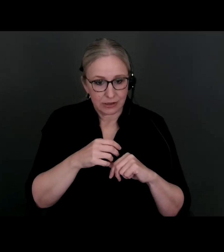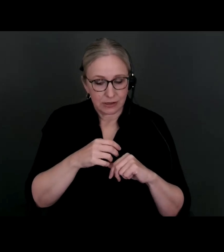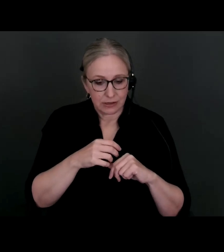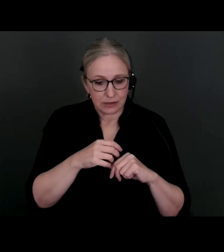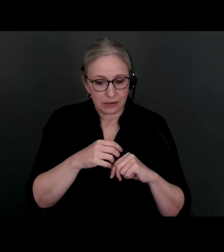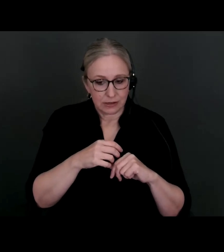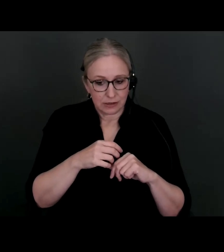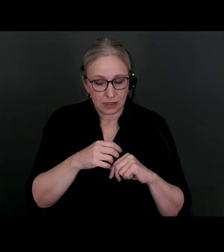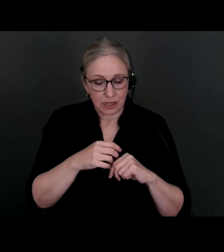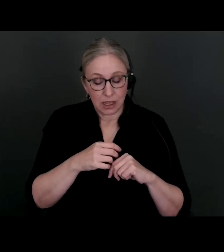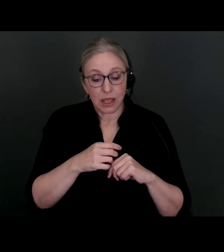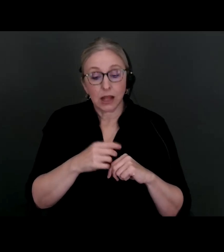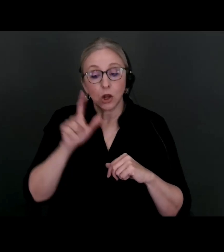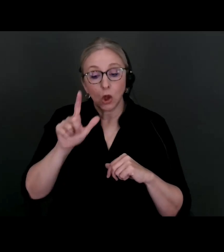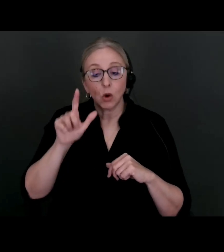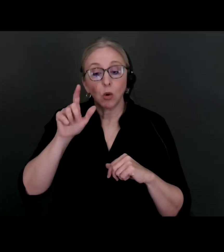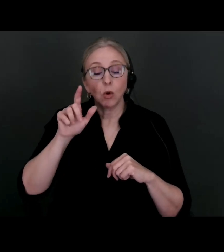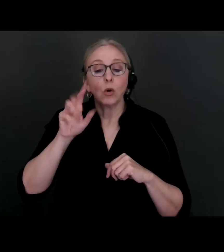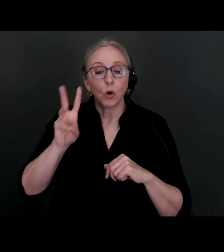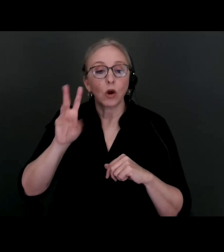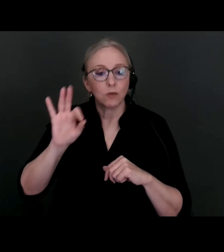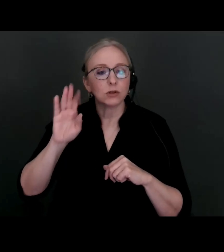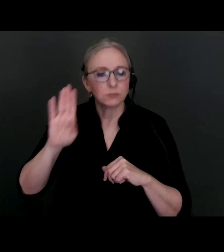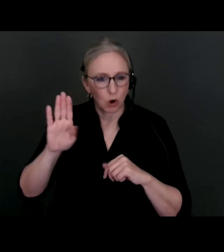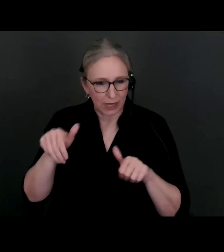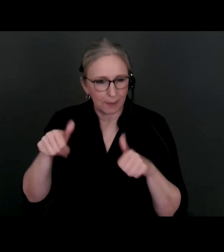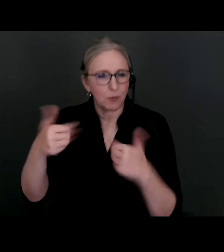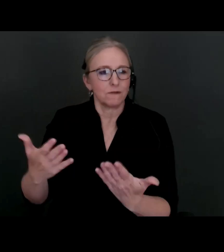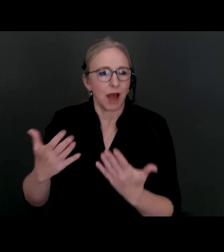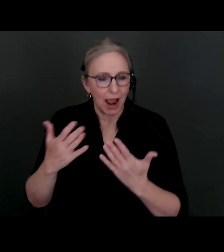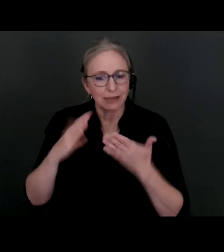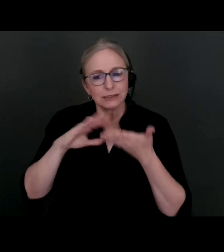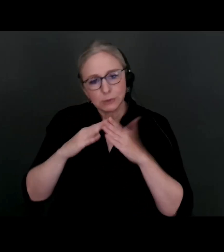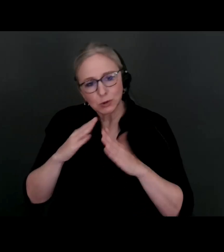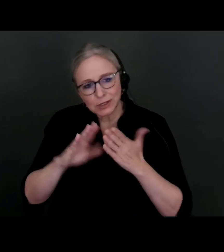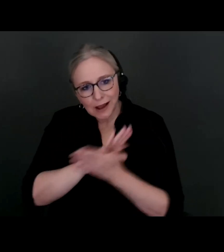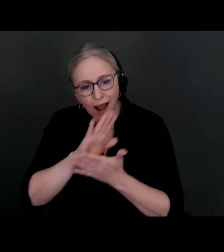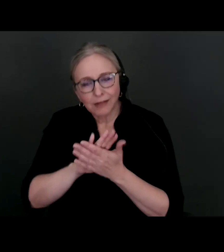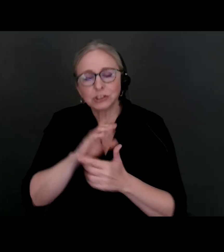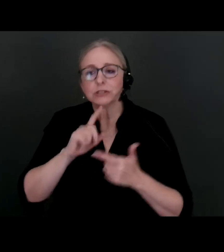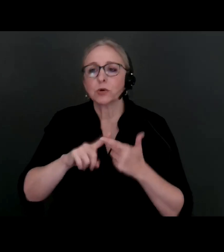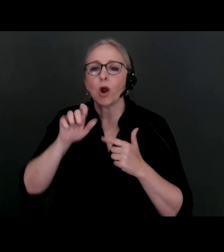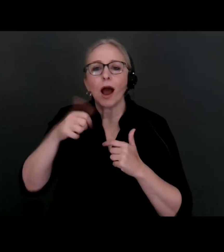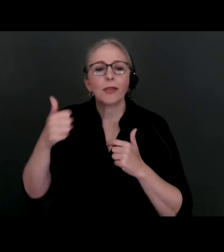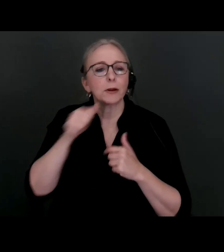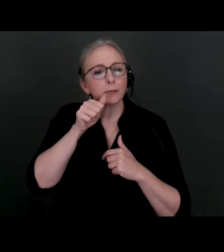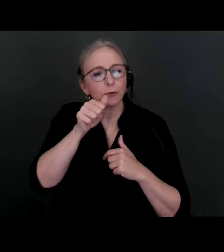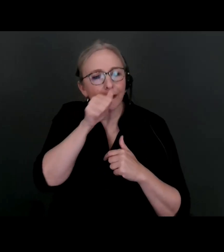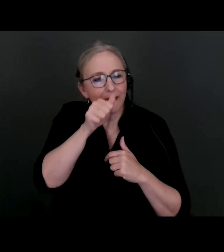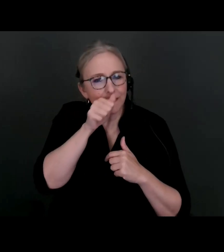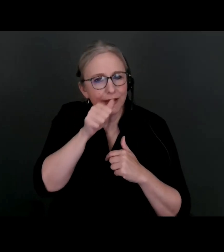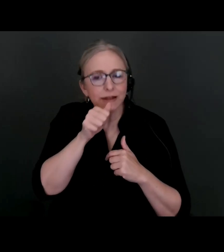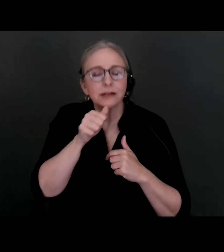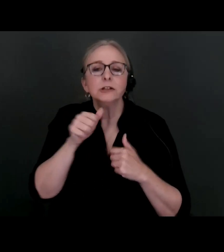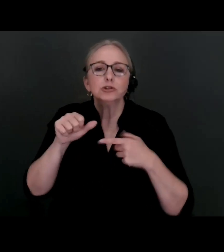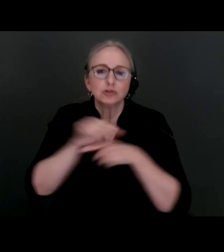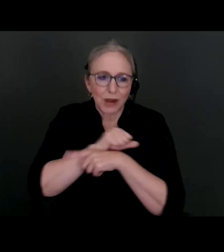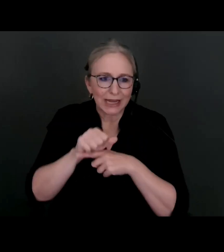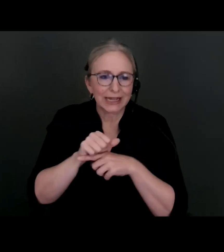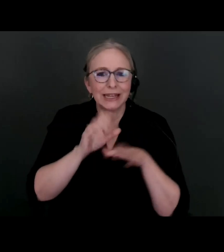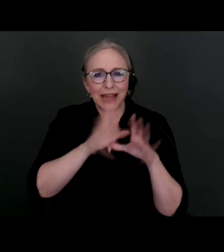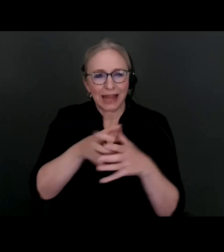and local workforce boards can work together with training providers such as community colleges or other private training